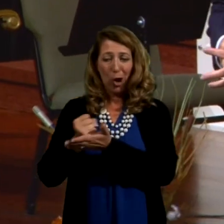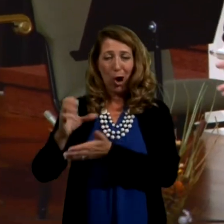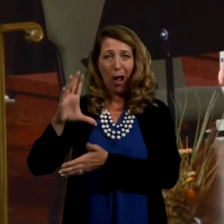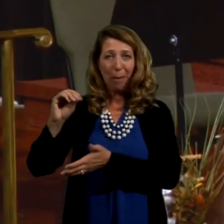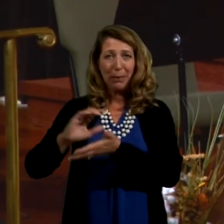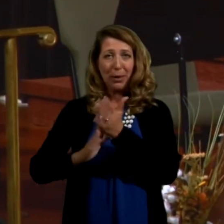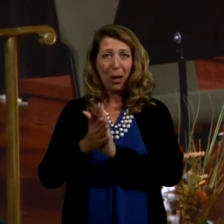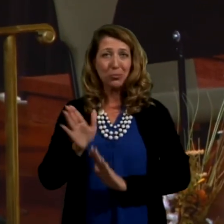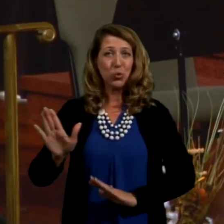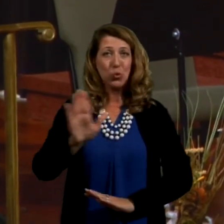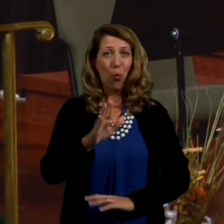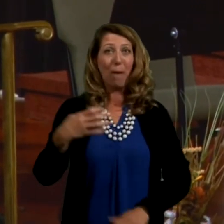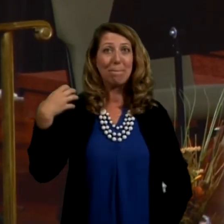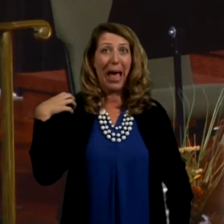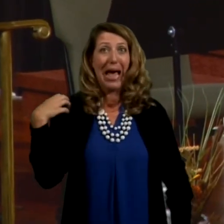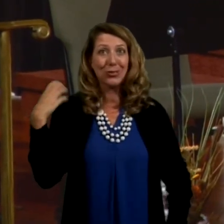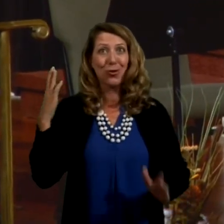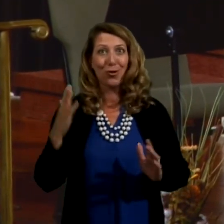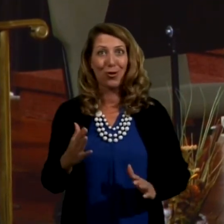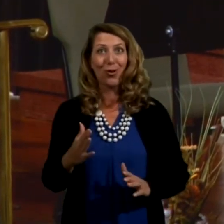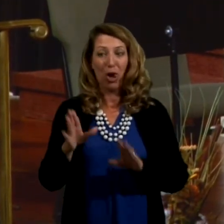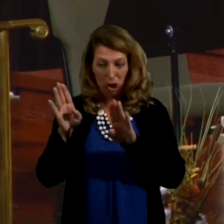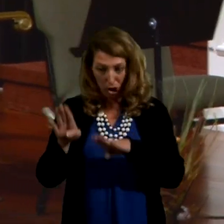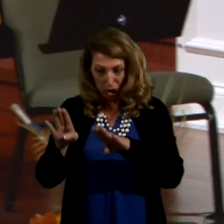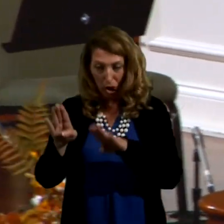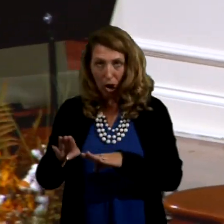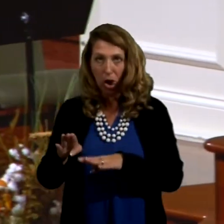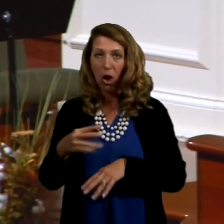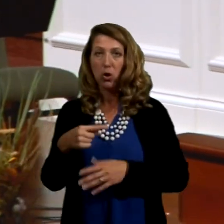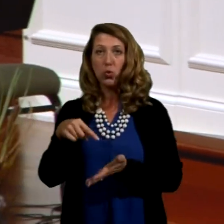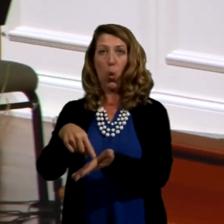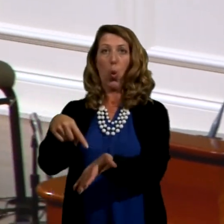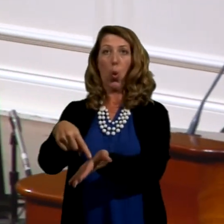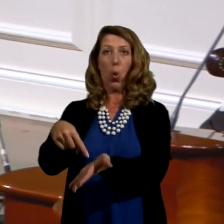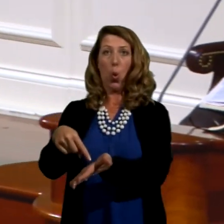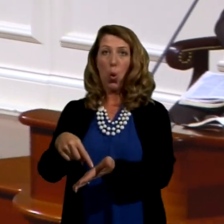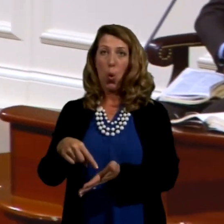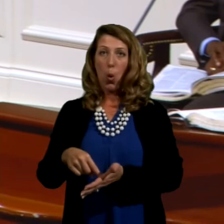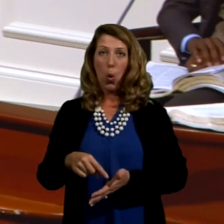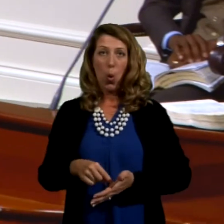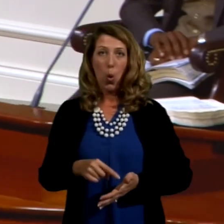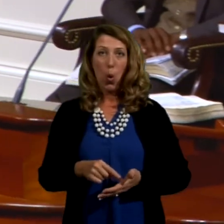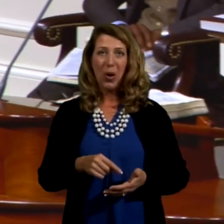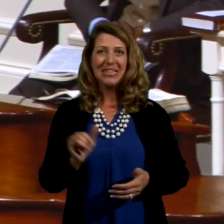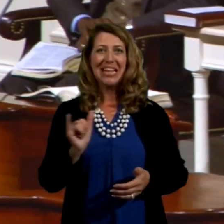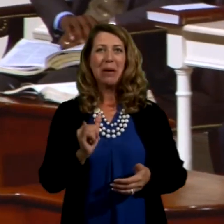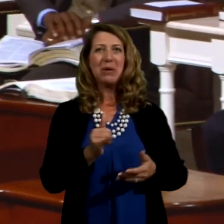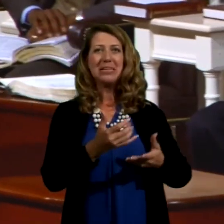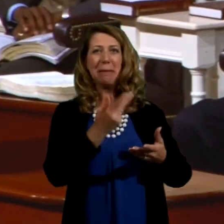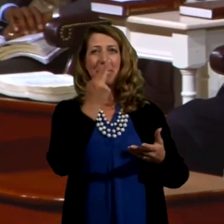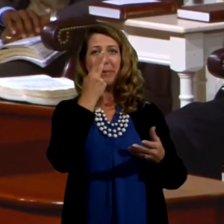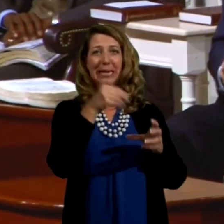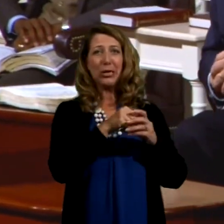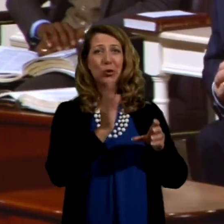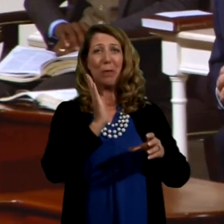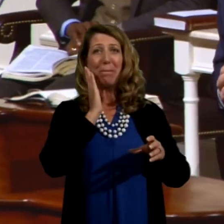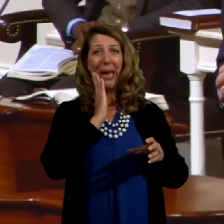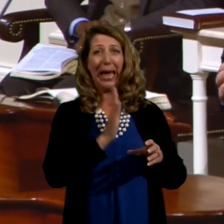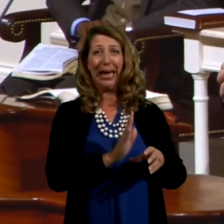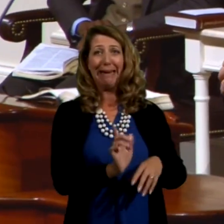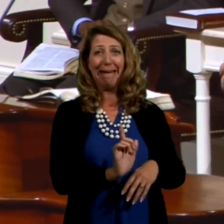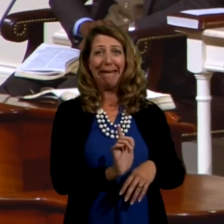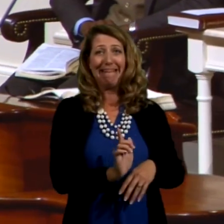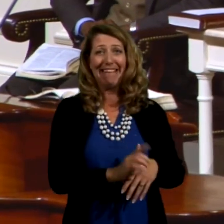you, distresses you. Someone said being in debt, getting in debt is kind of like wetting your bed. It feels good for a second, but don't do it. It'll mess you